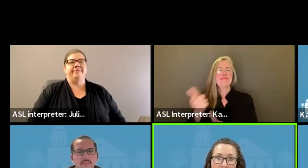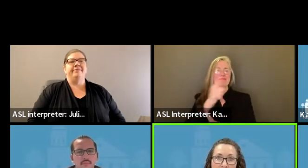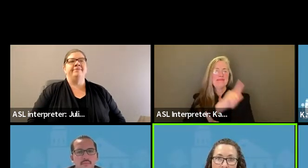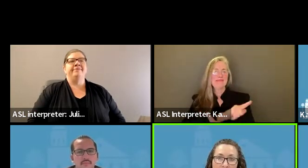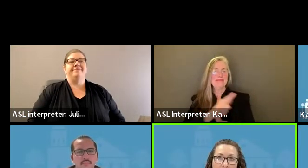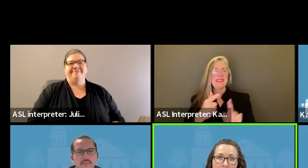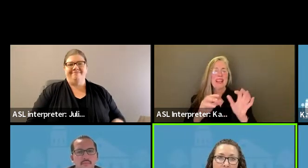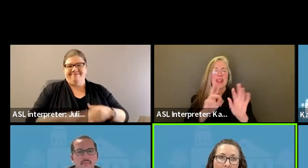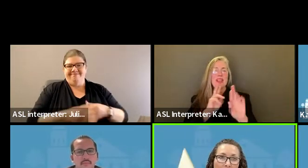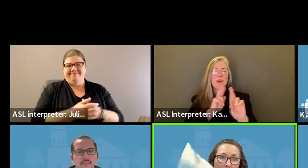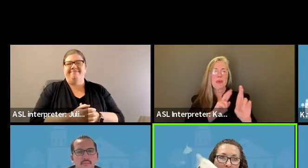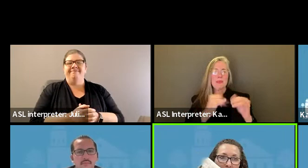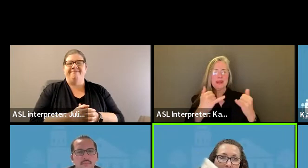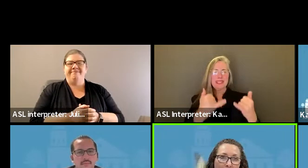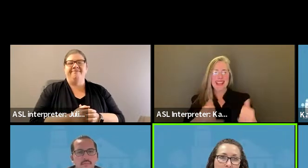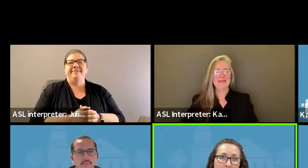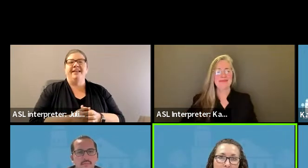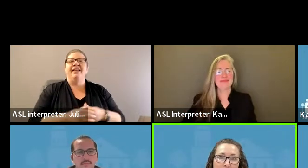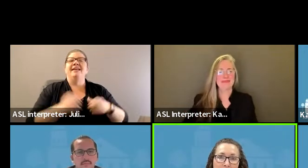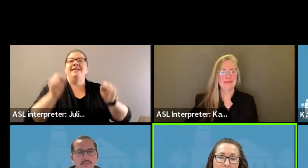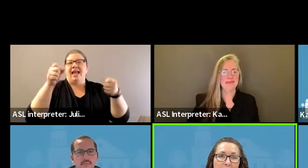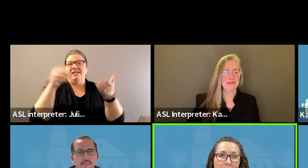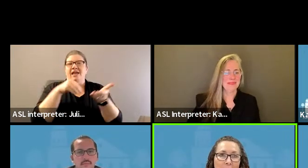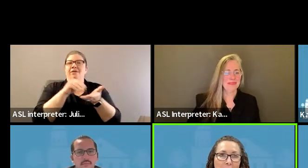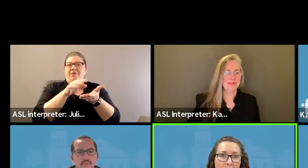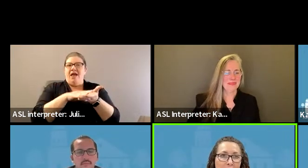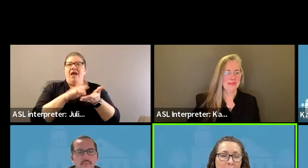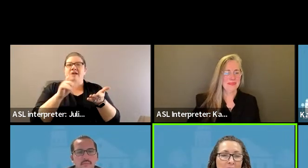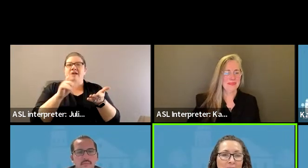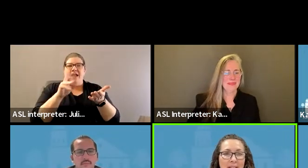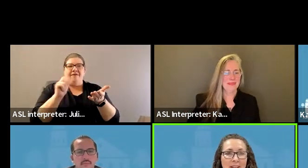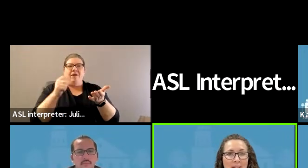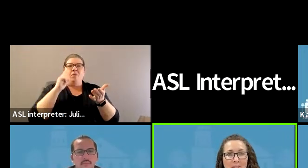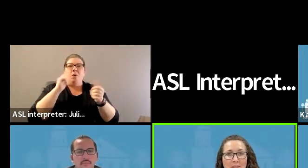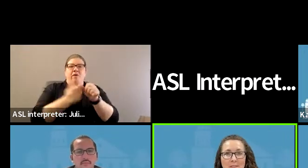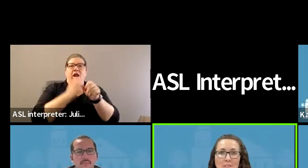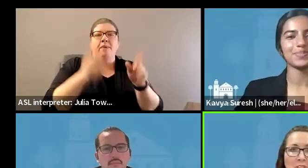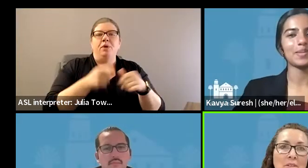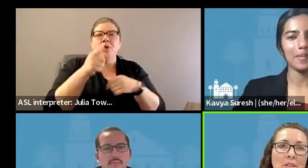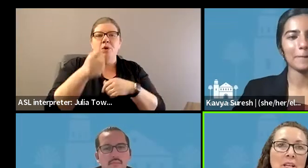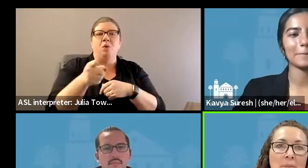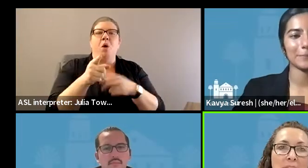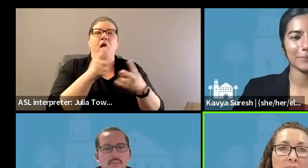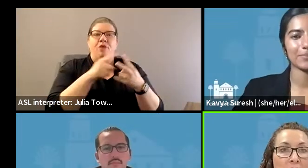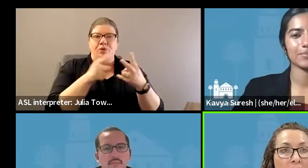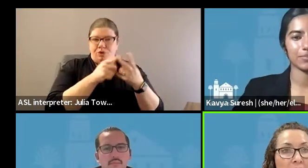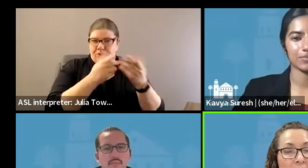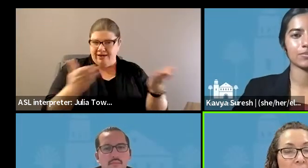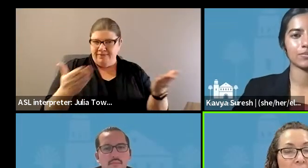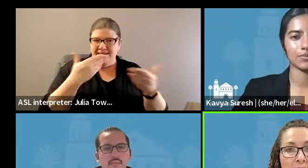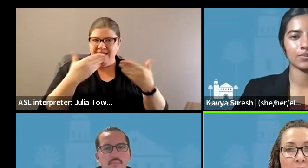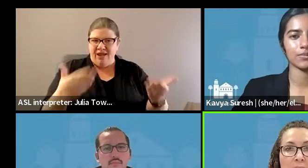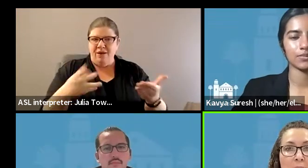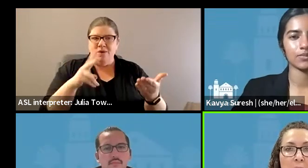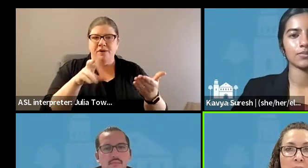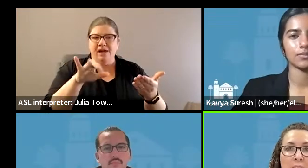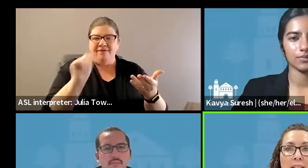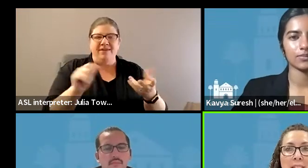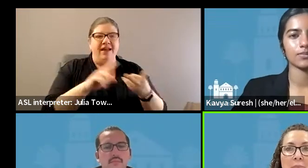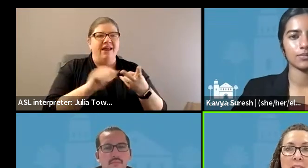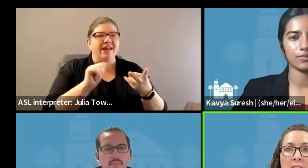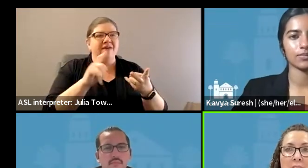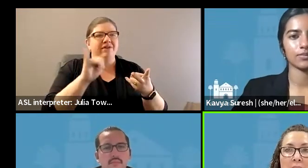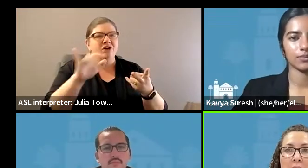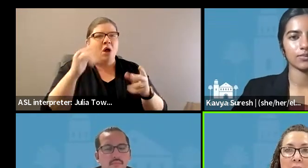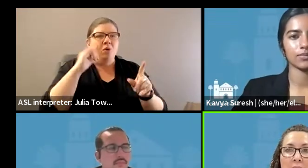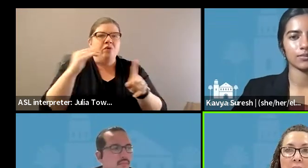Yes, thank you. And it is in my notebook. Kavya will definitely follow up with you on those two. Thank you, Kavya and Avital, for reminding us